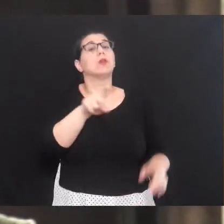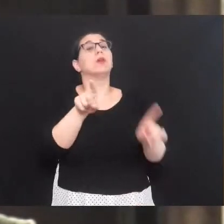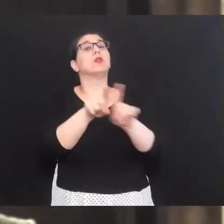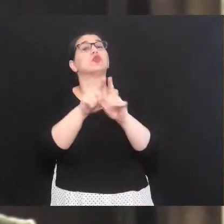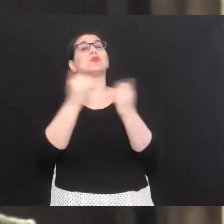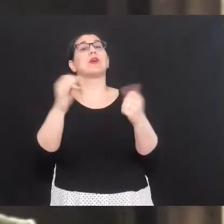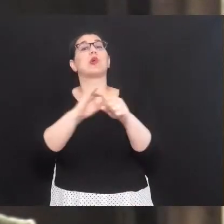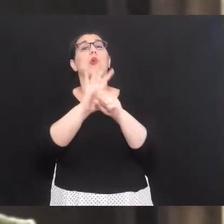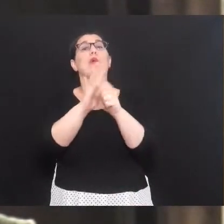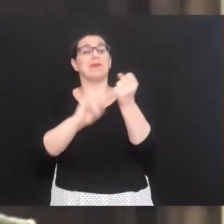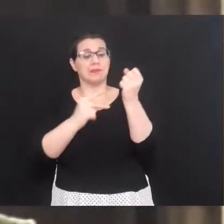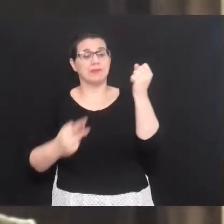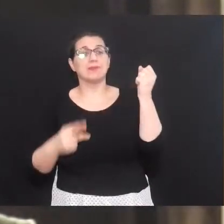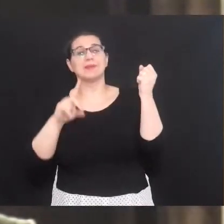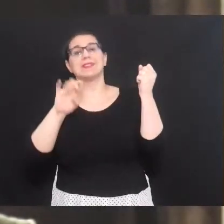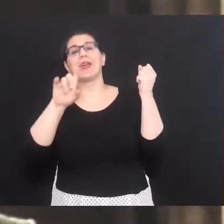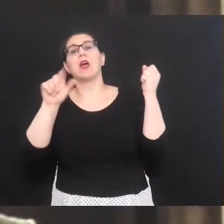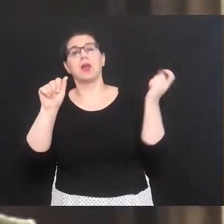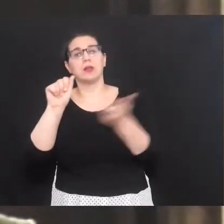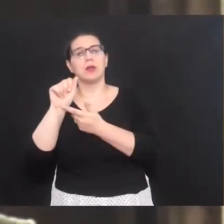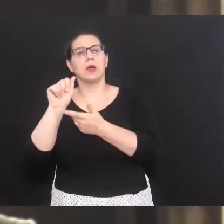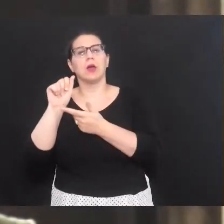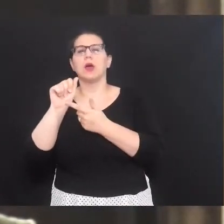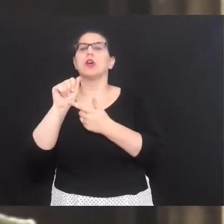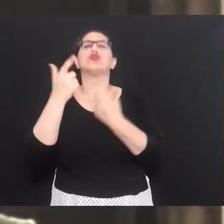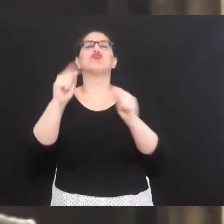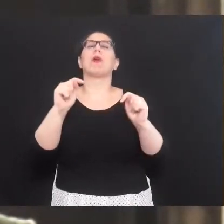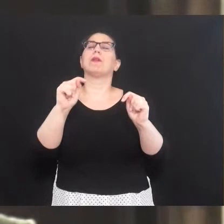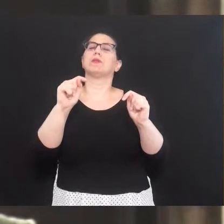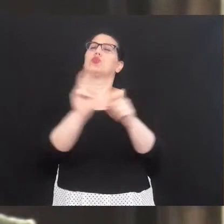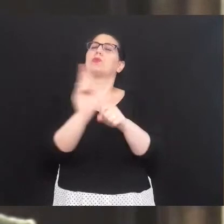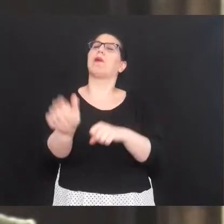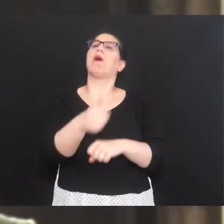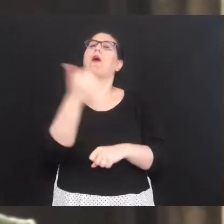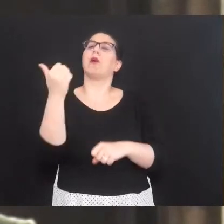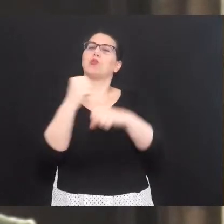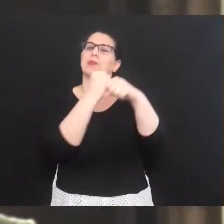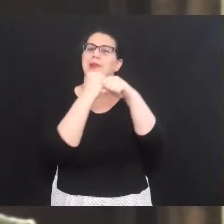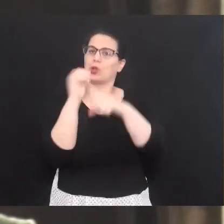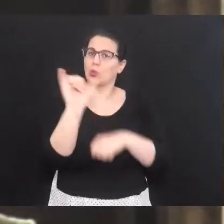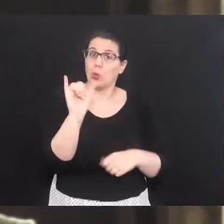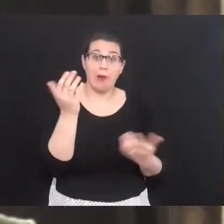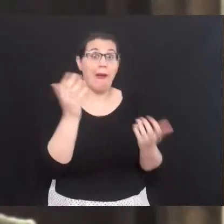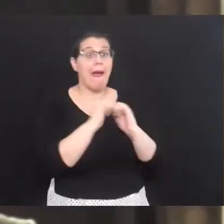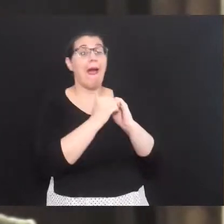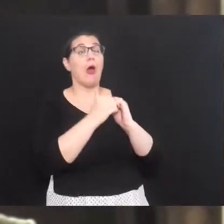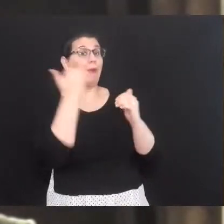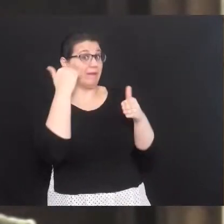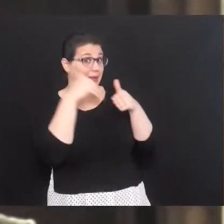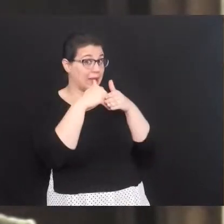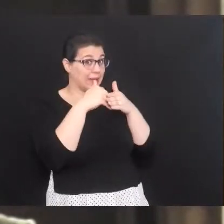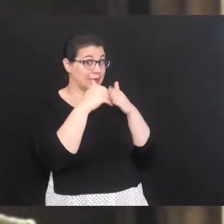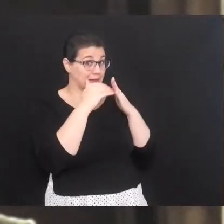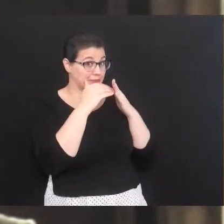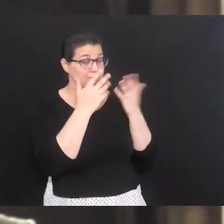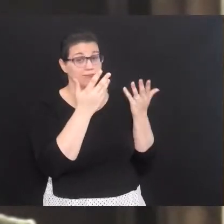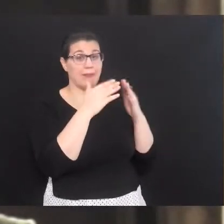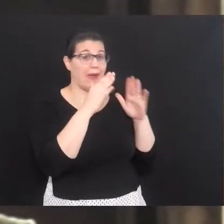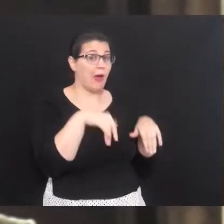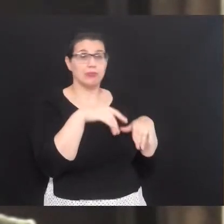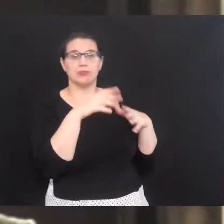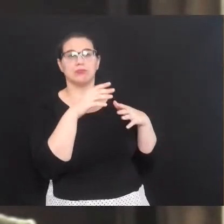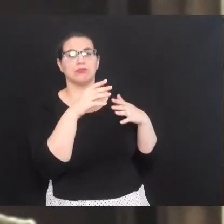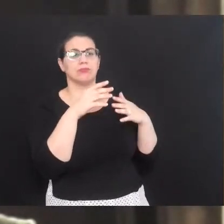to maintain other mitigation strategies like wearing face mask if you're indoors, and if you feel sick, get